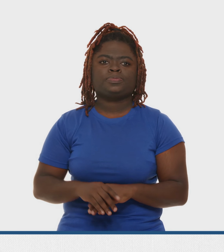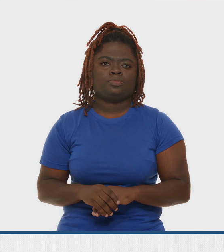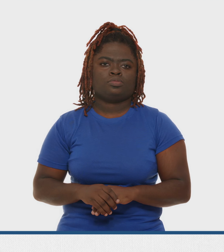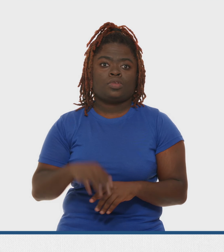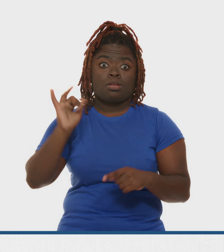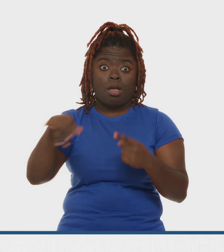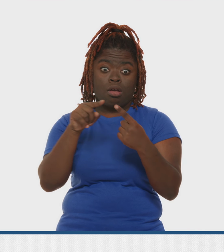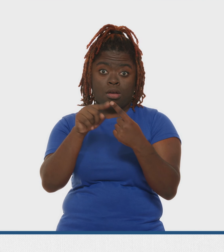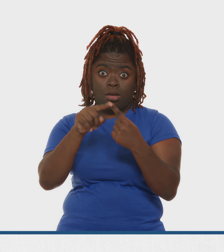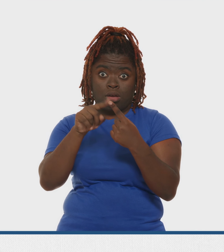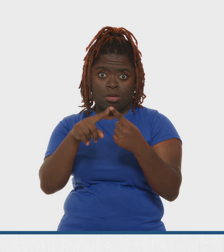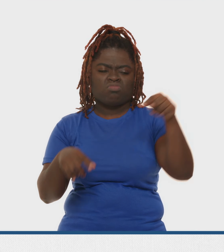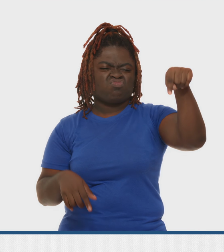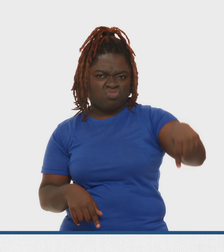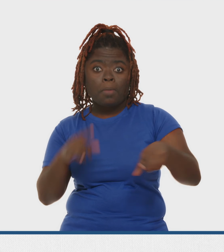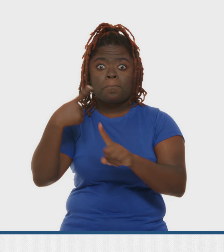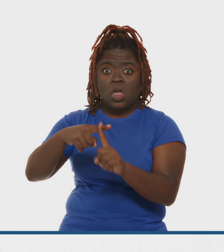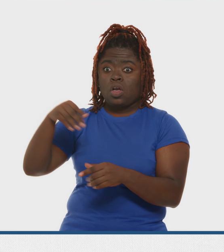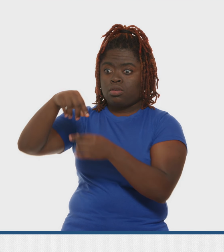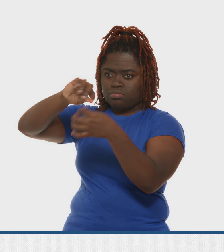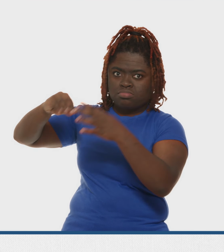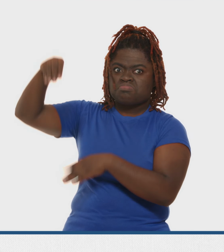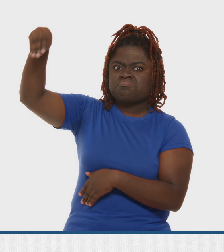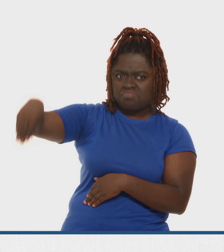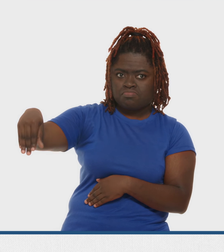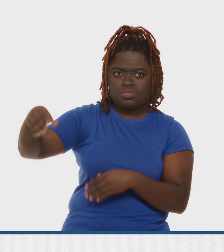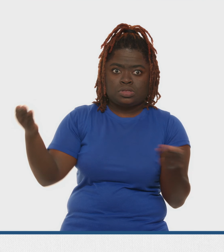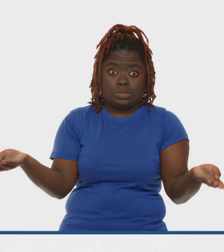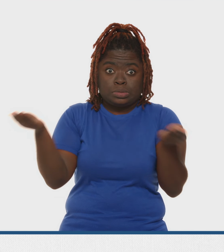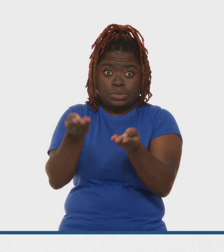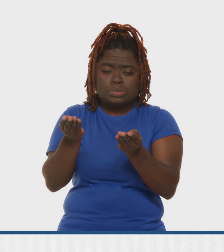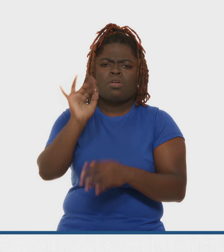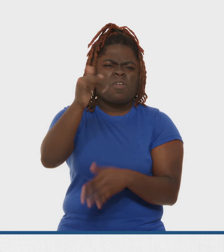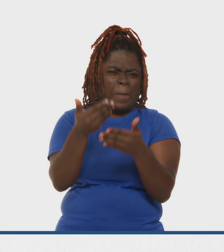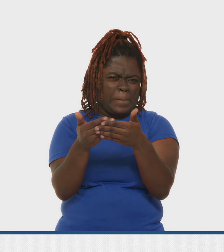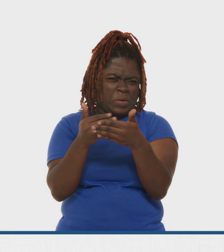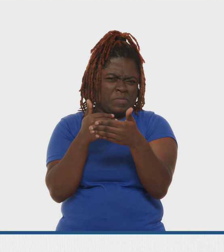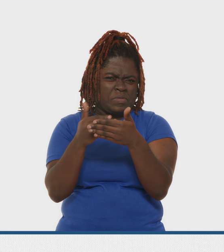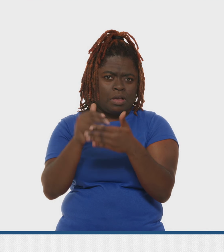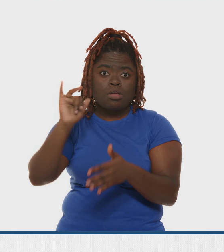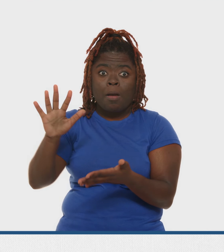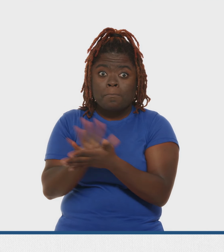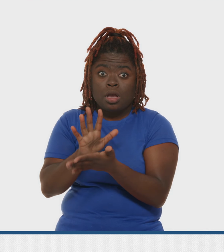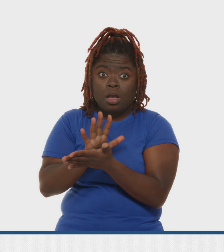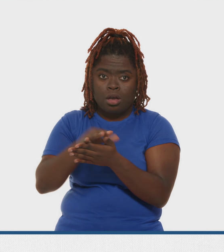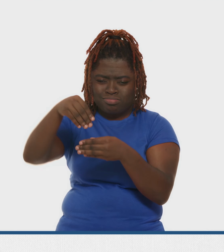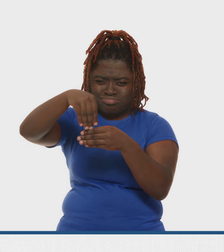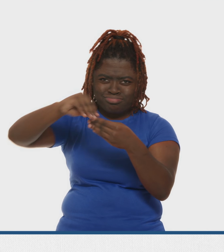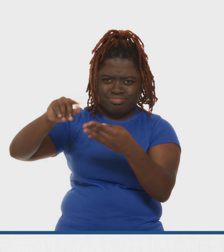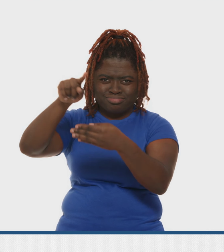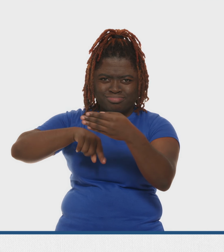The index finger of the elector is then immersed in electoral ink. The counterfoil bearing the serial number of the ballot